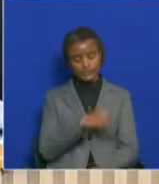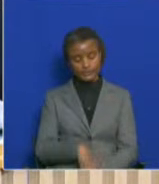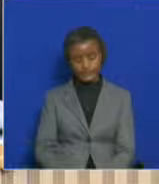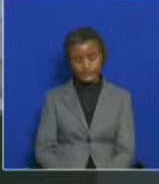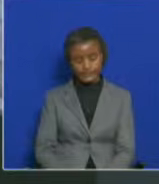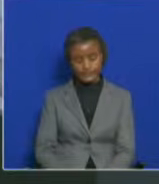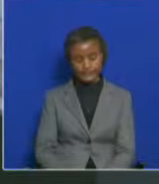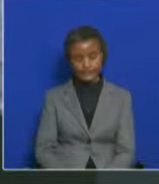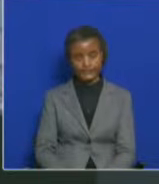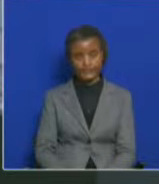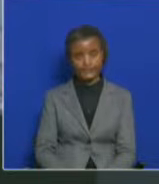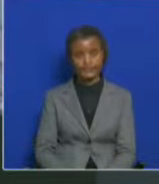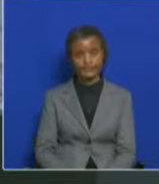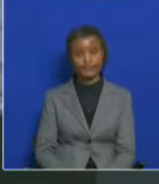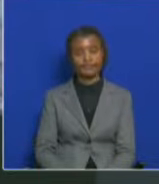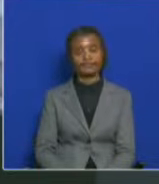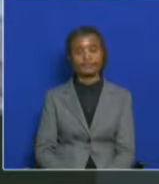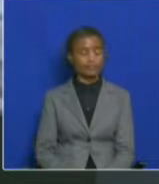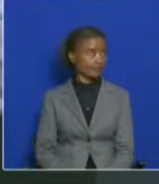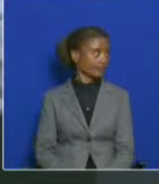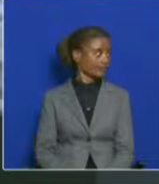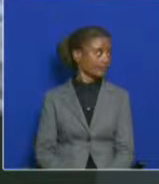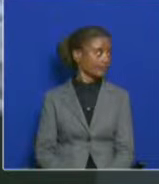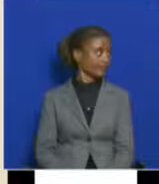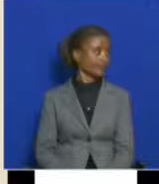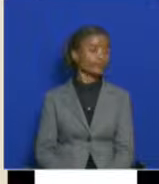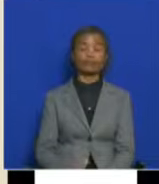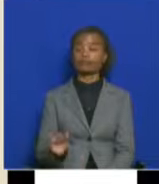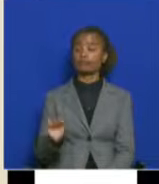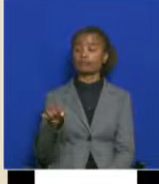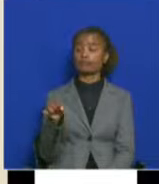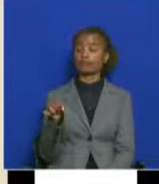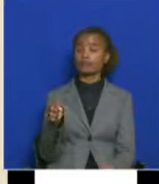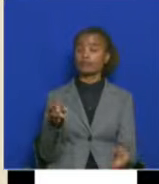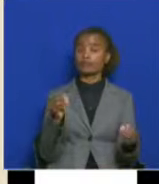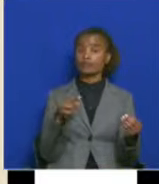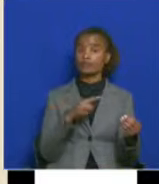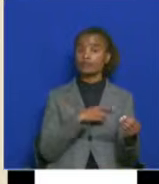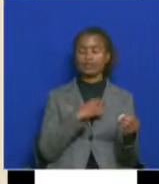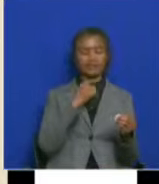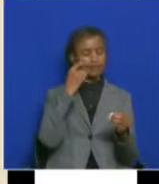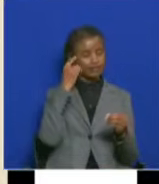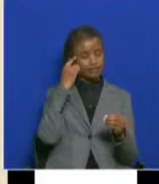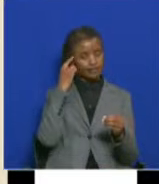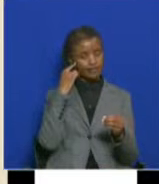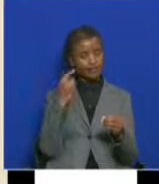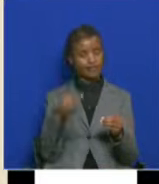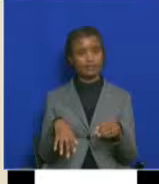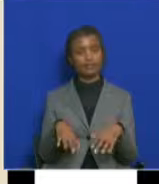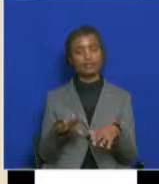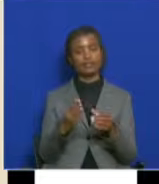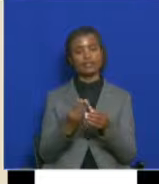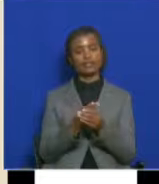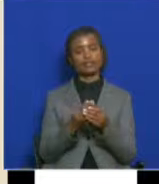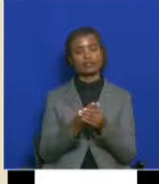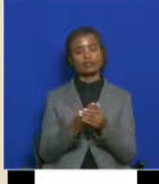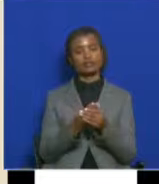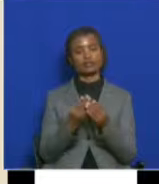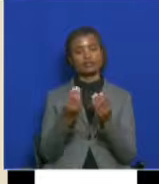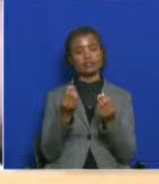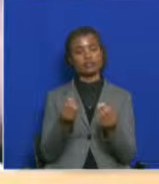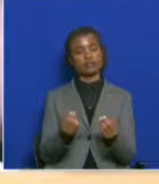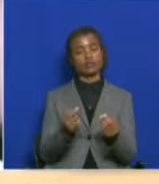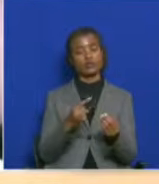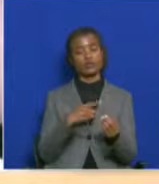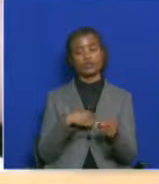And it is the document I that, think it has different case line numbering as well. So your 285 in red